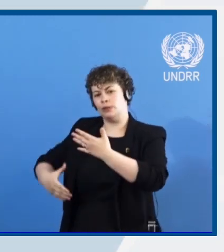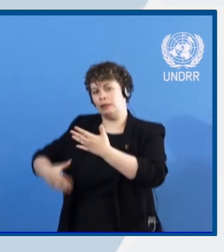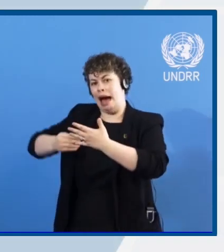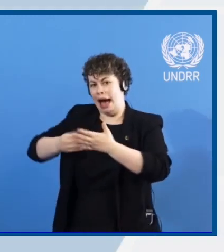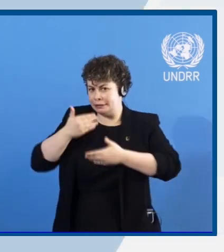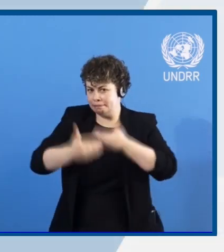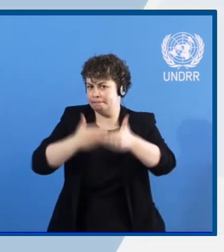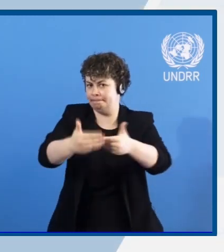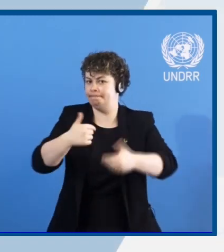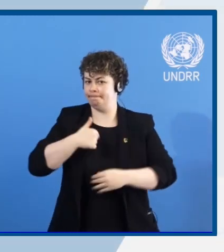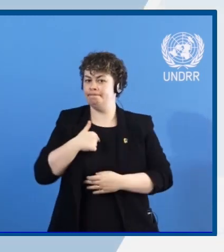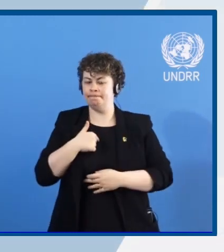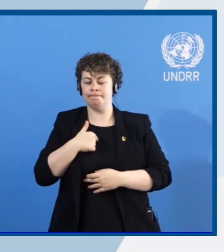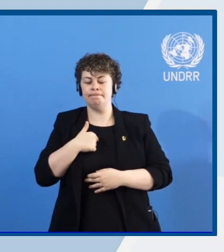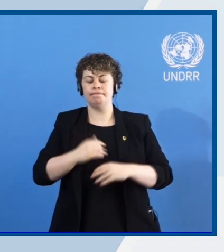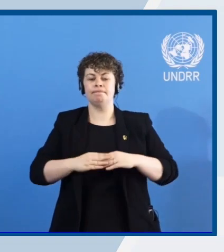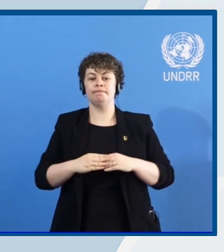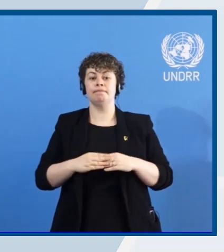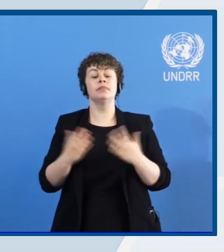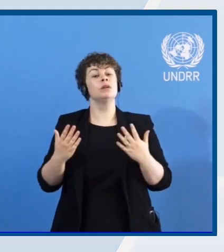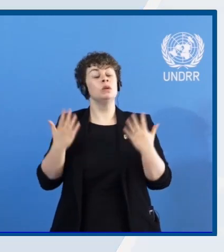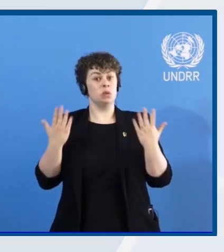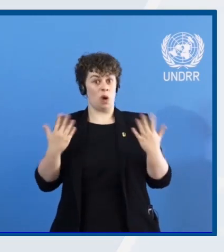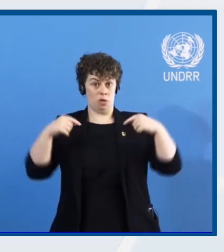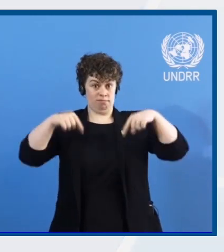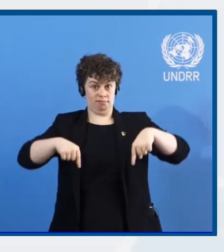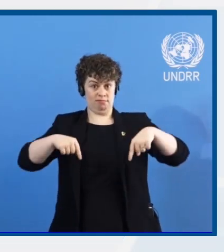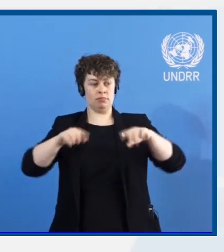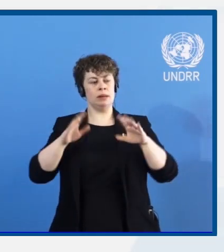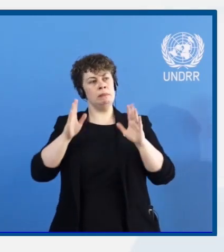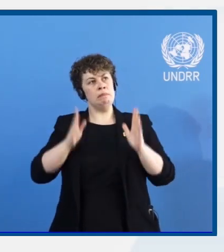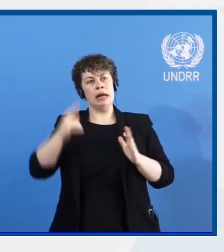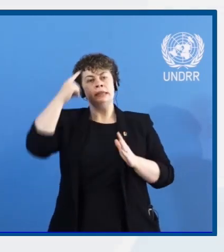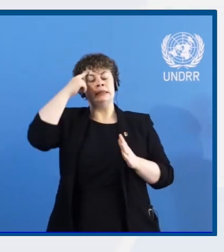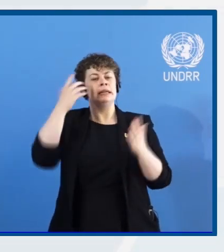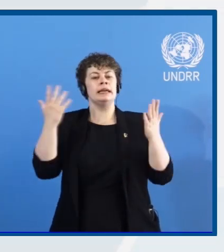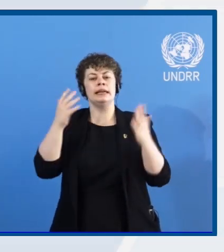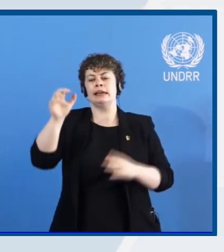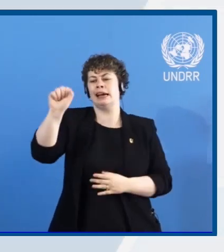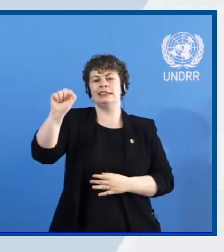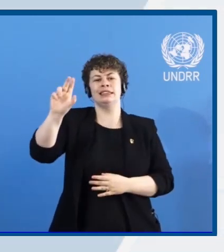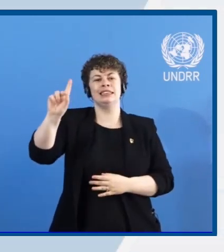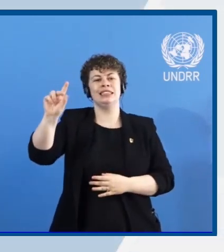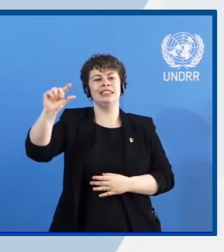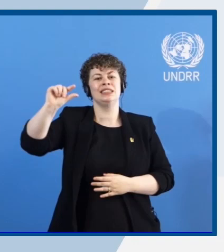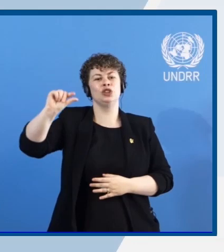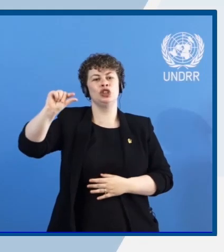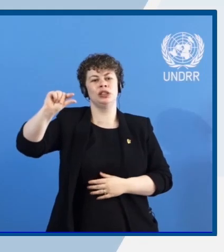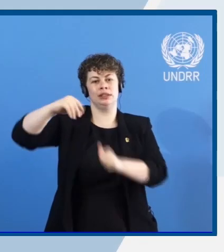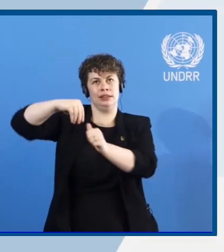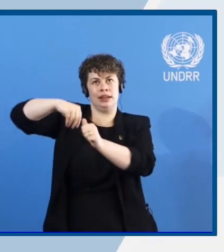If we are serious about sustainable development, we have to make sure that